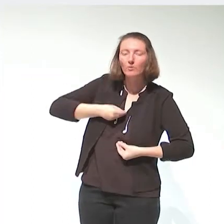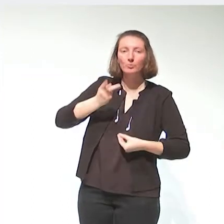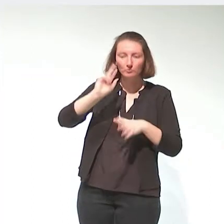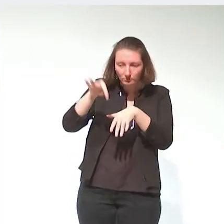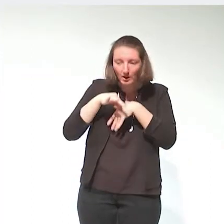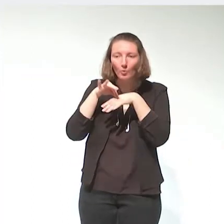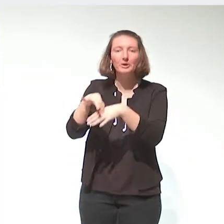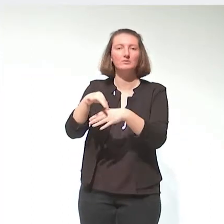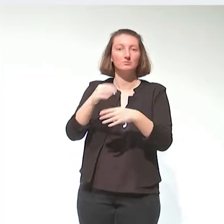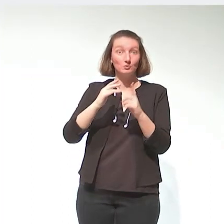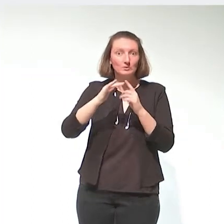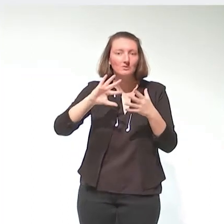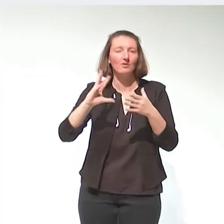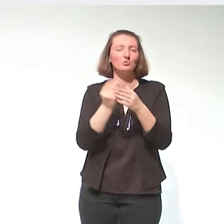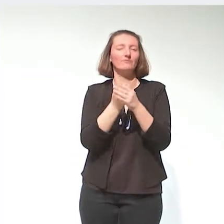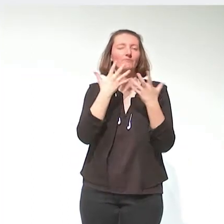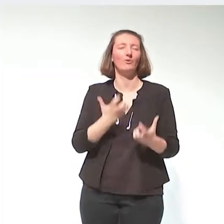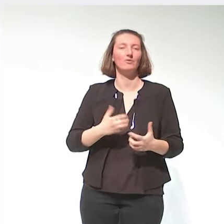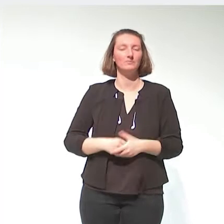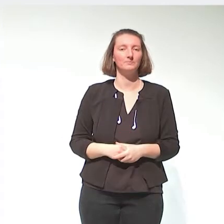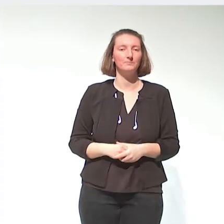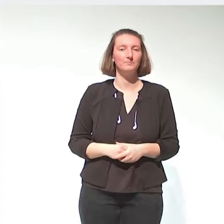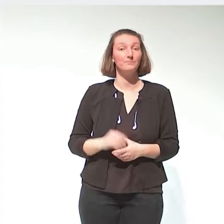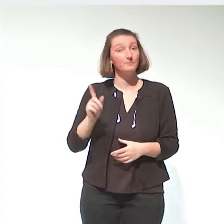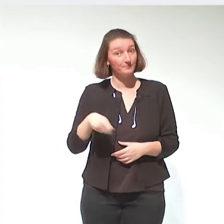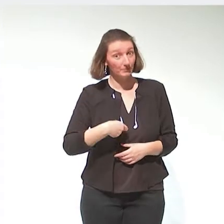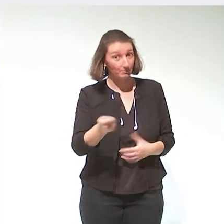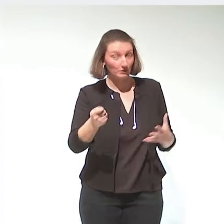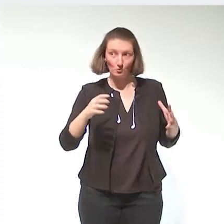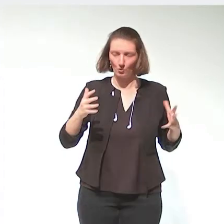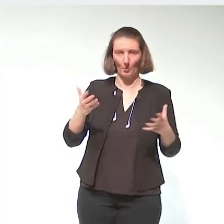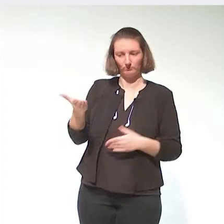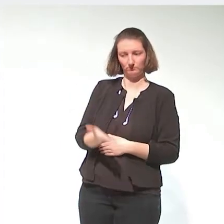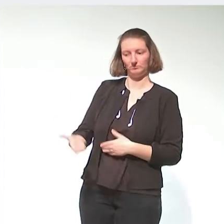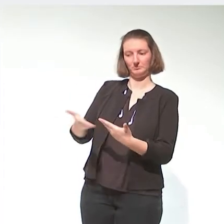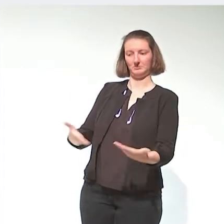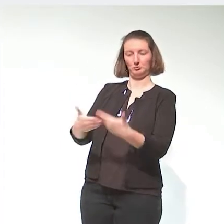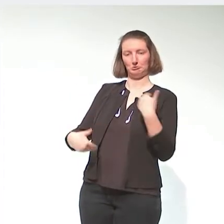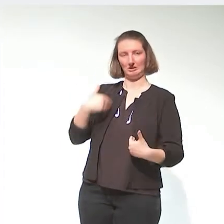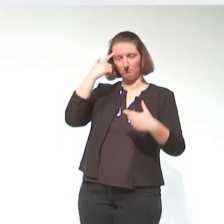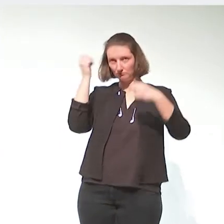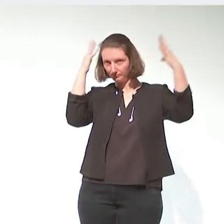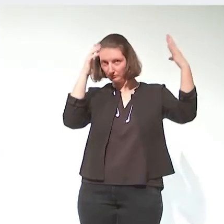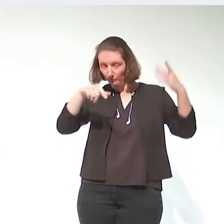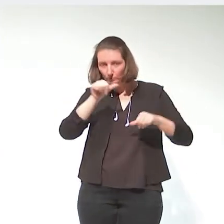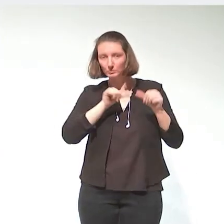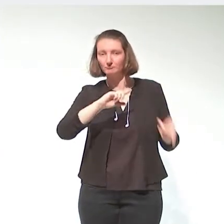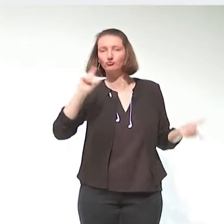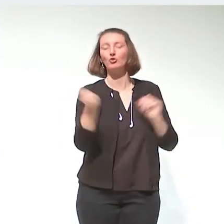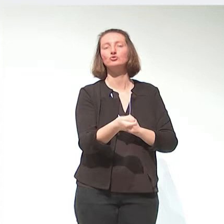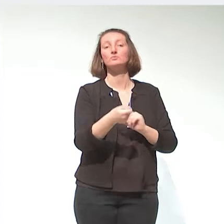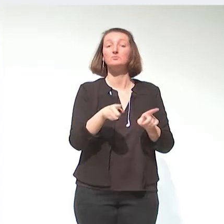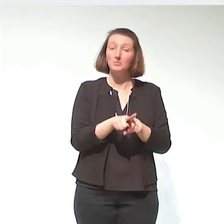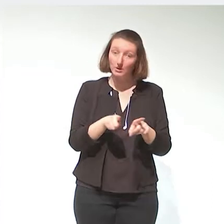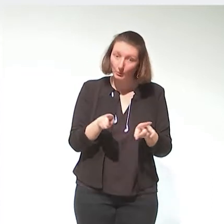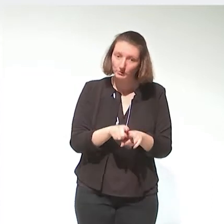a more inclusive rationale that will rely on a welcoming and supportive society. But this means changing the way that disability